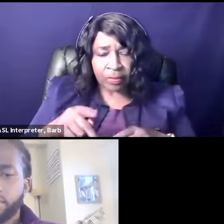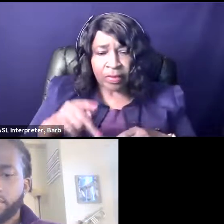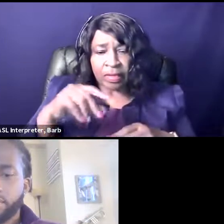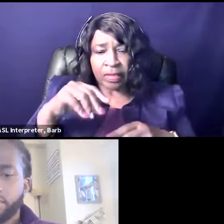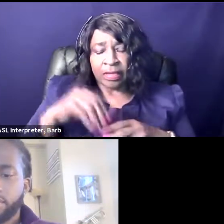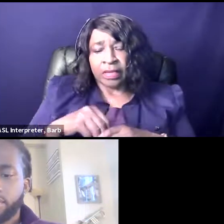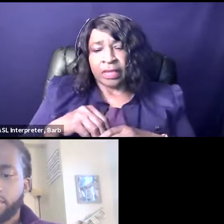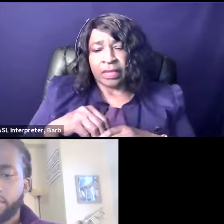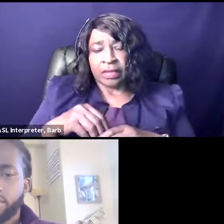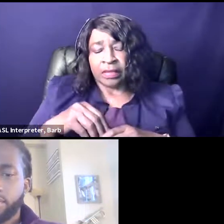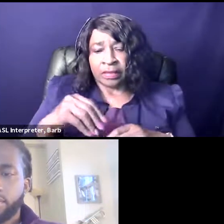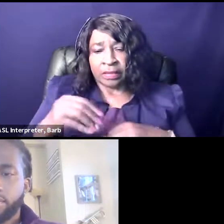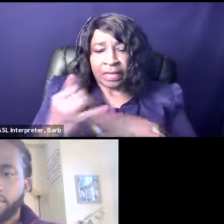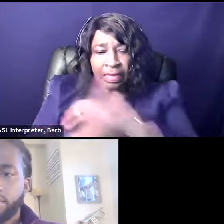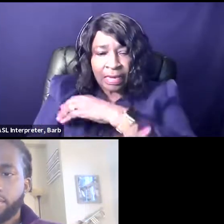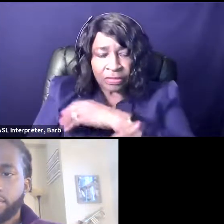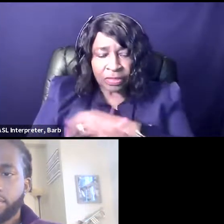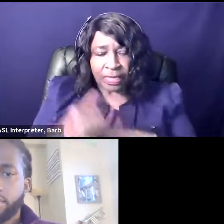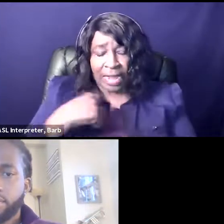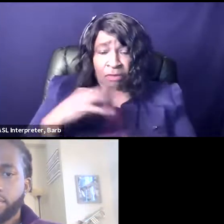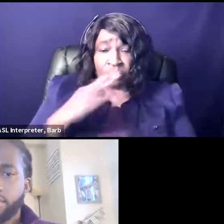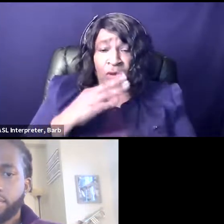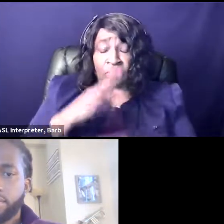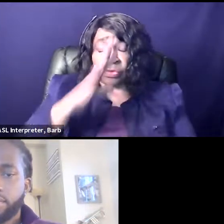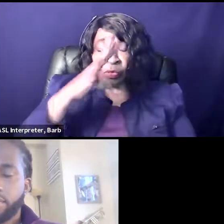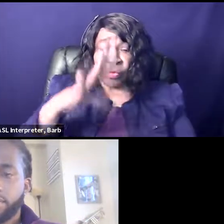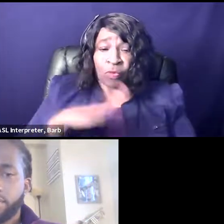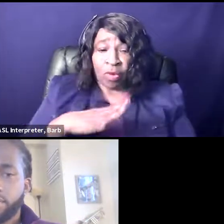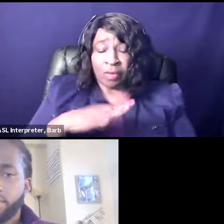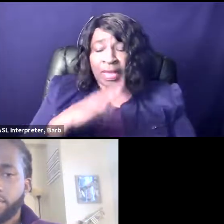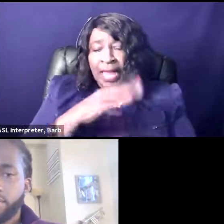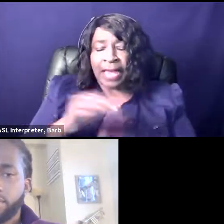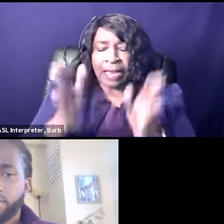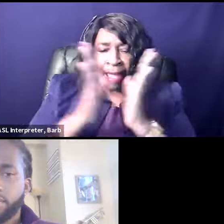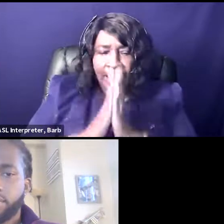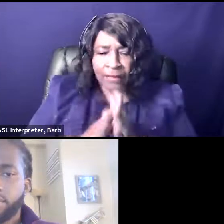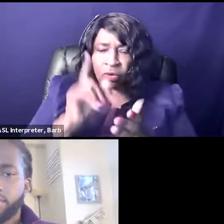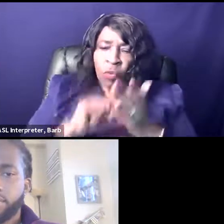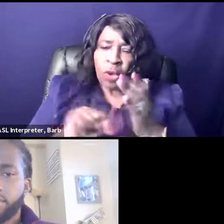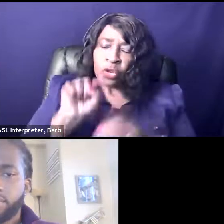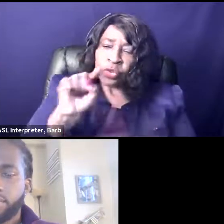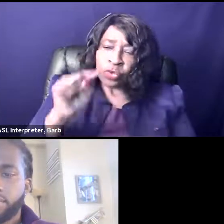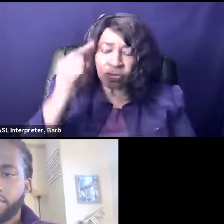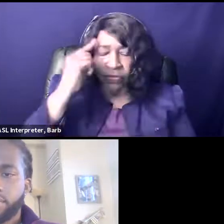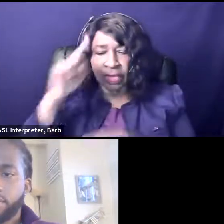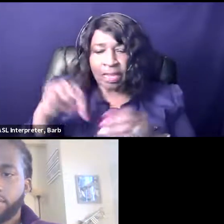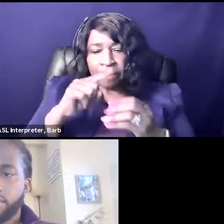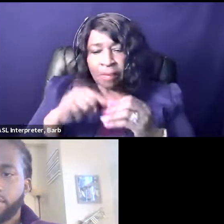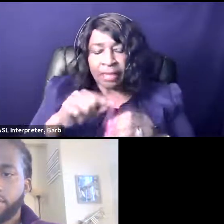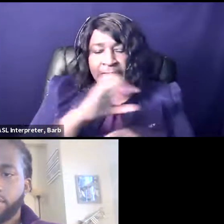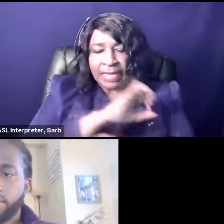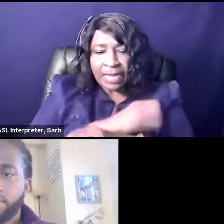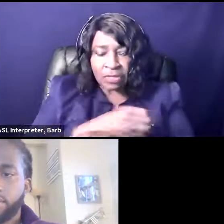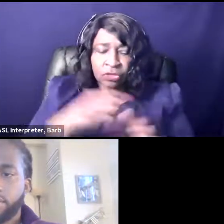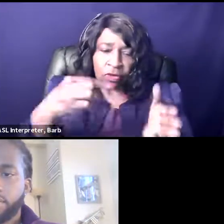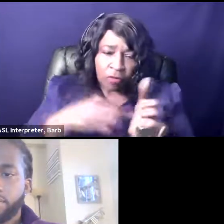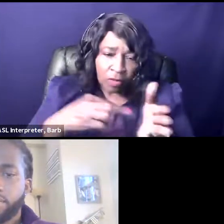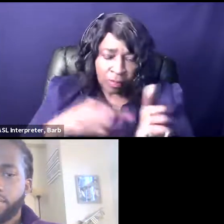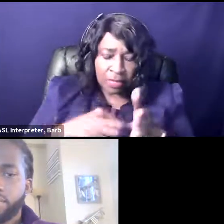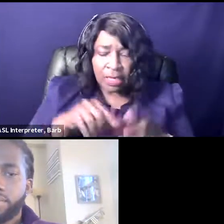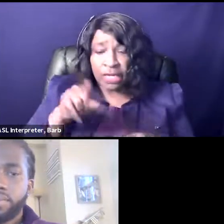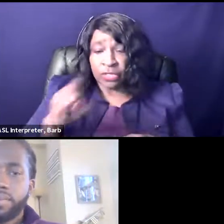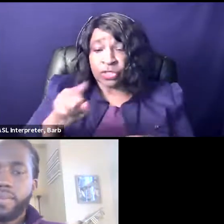core, and I was talking to a woman and, just asking them, what do you think about, energy affordability? And she talked